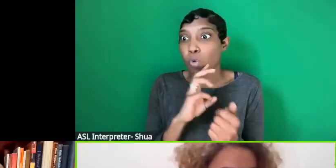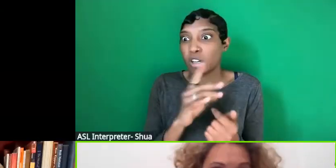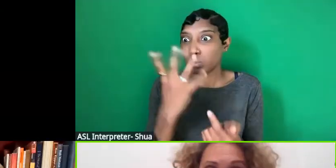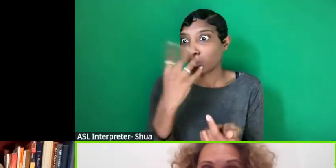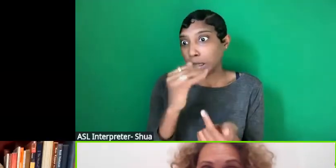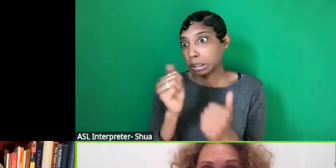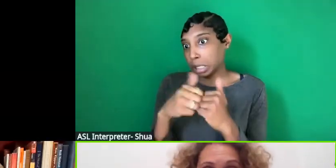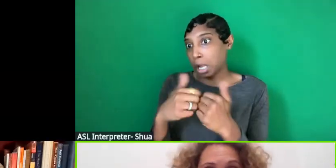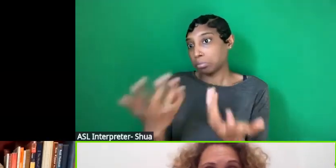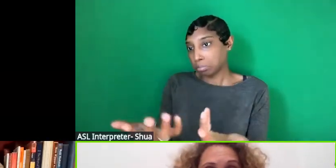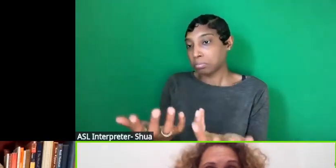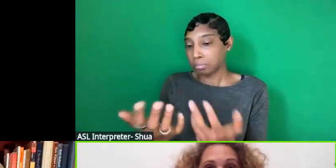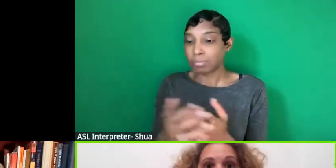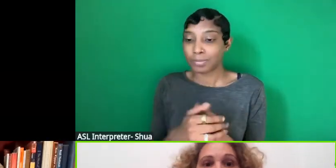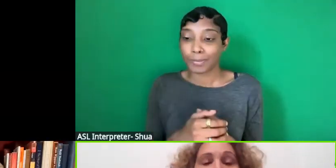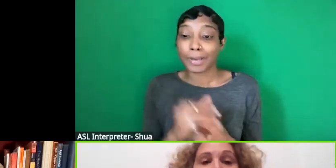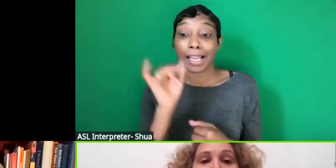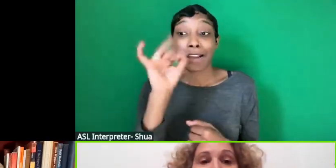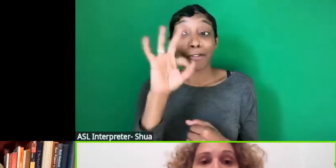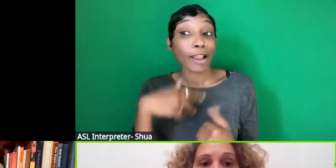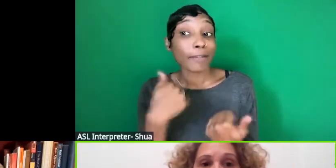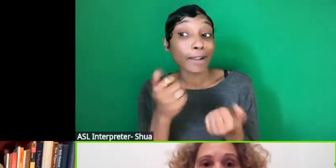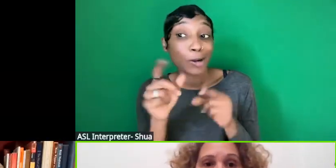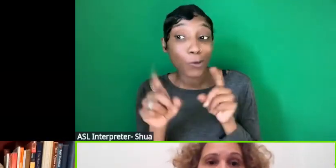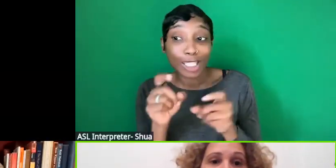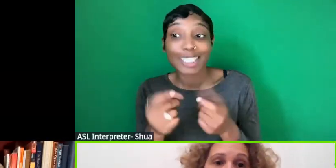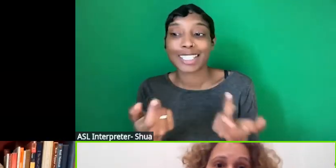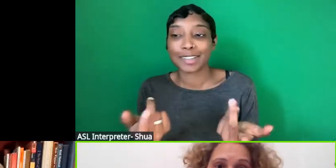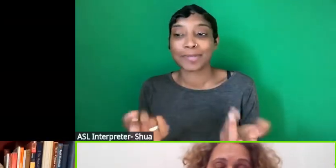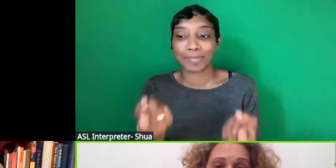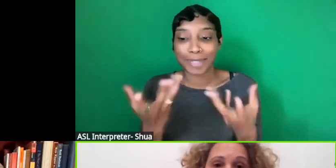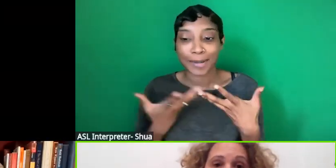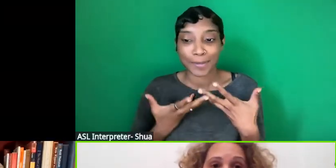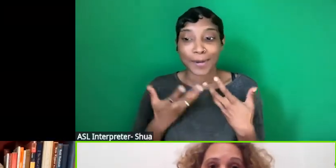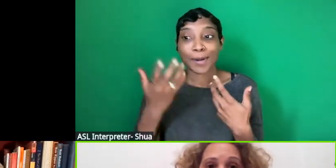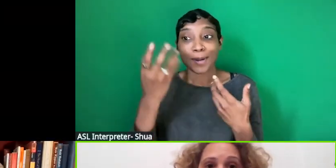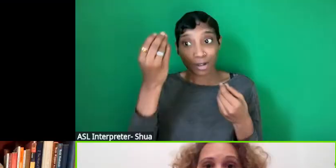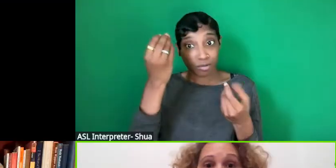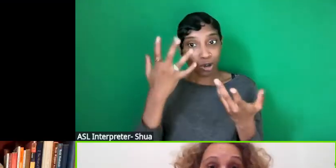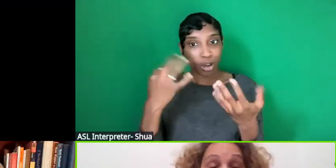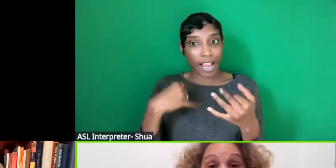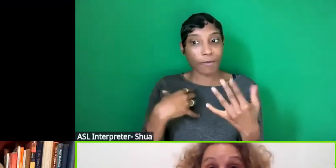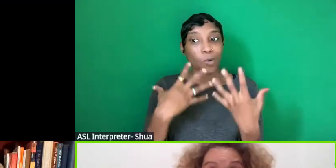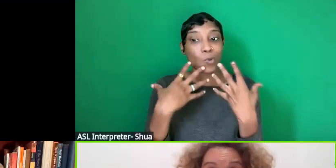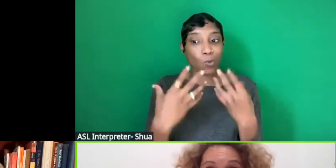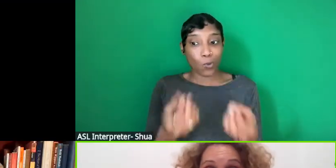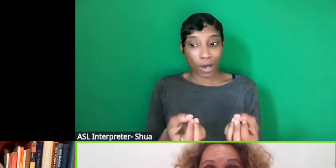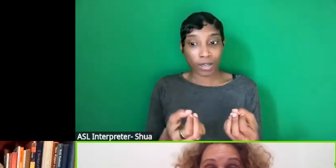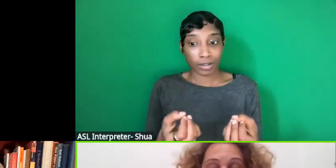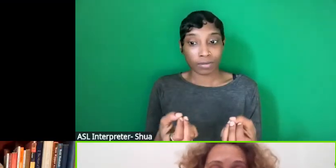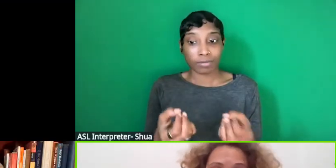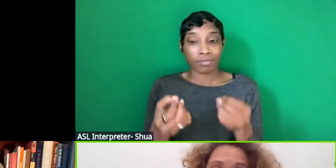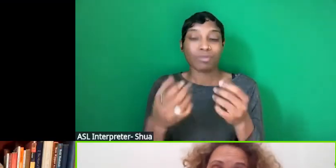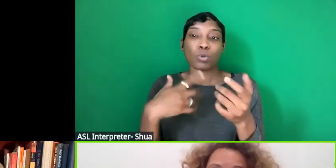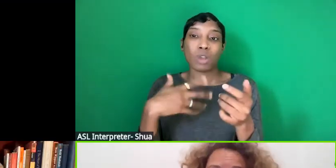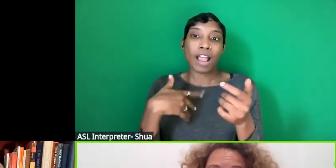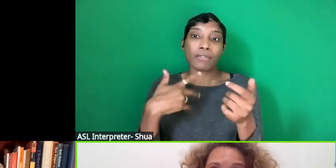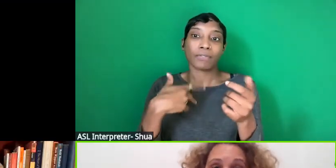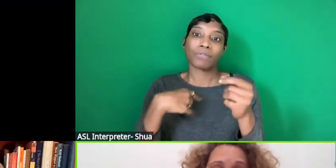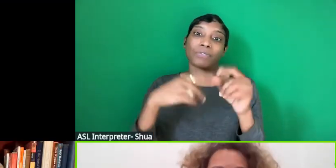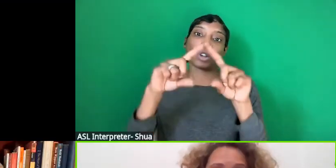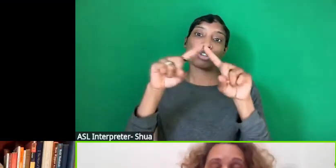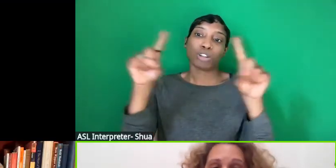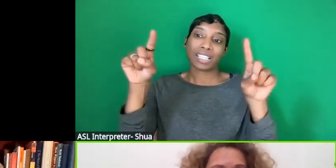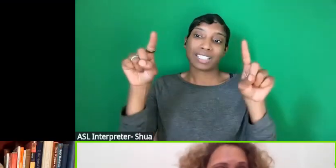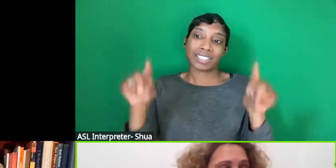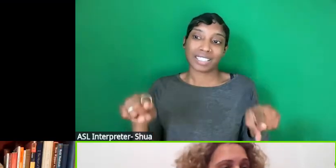Then, if you have any questions, let me know. You notice now that you have a rectangle. Now you need to take your screen and stretch it